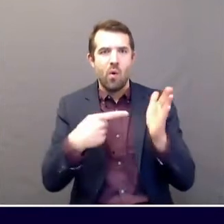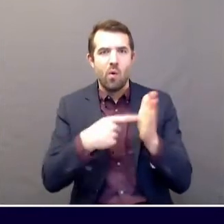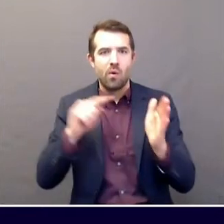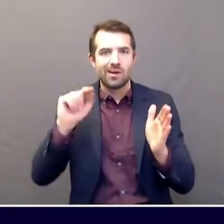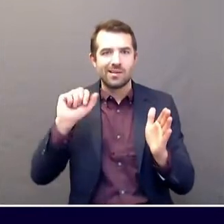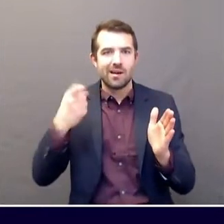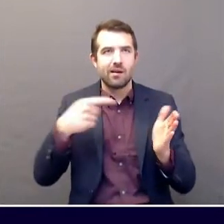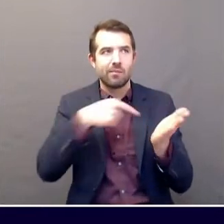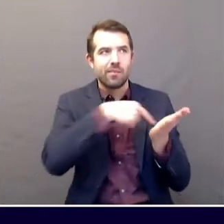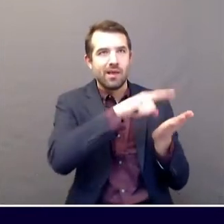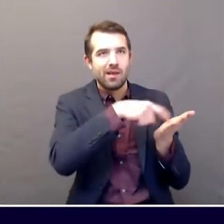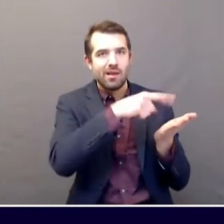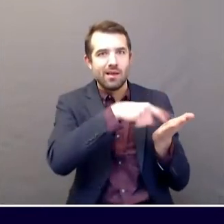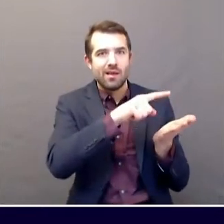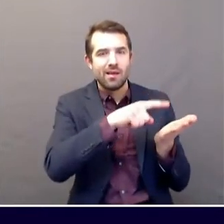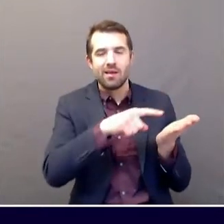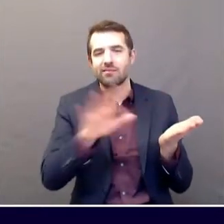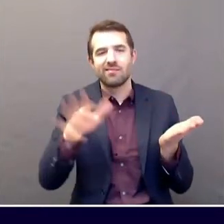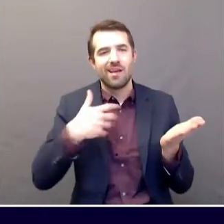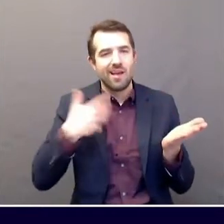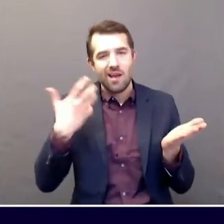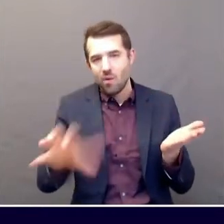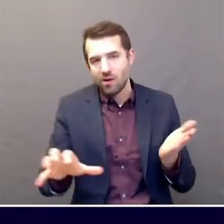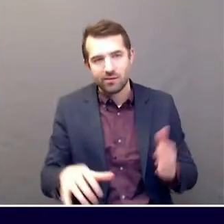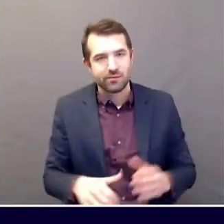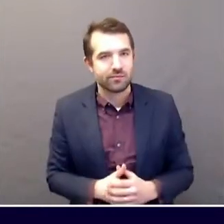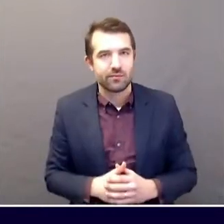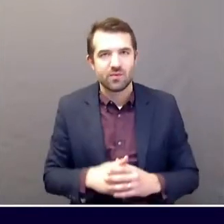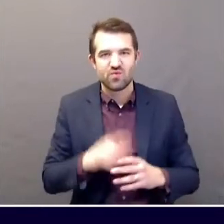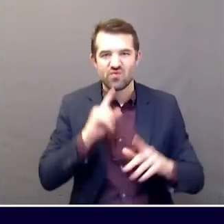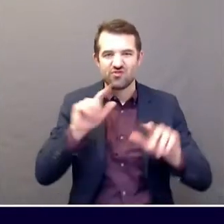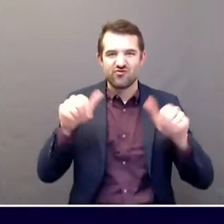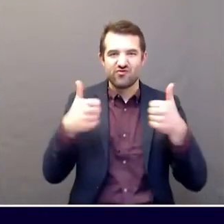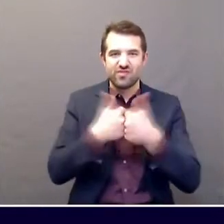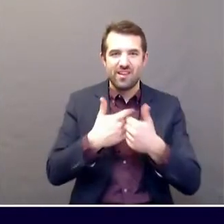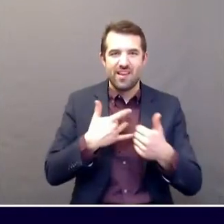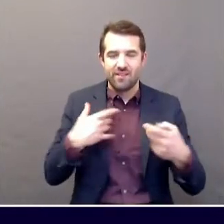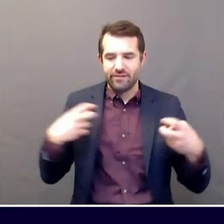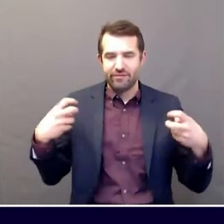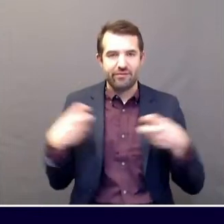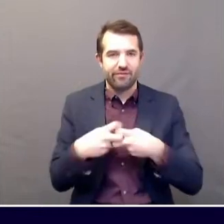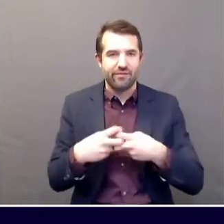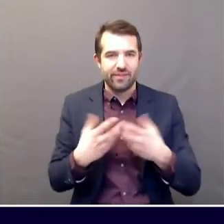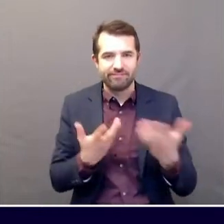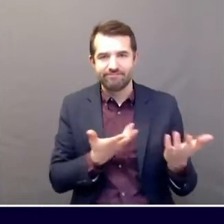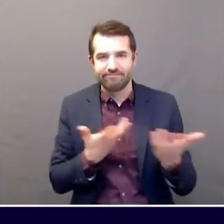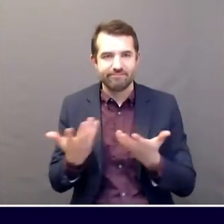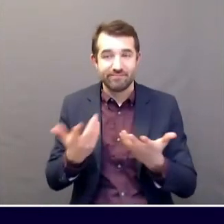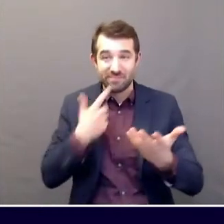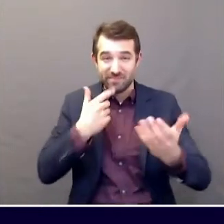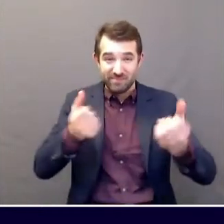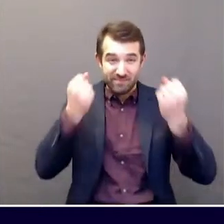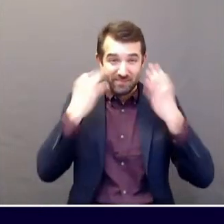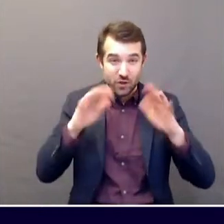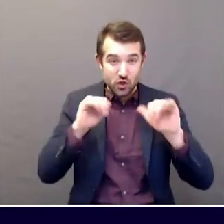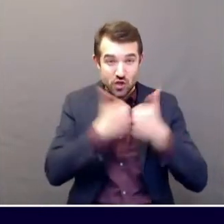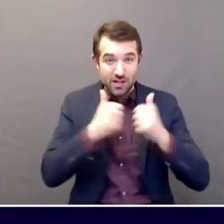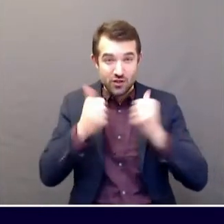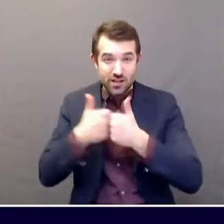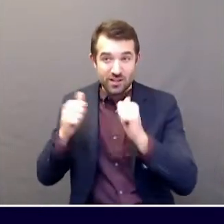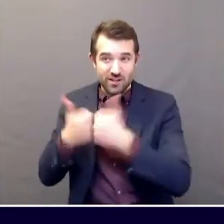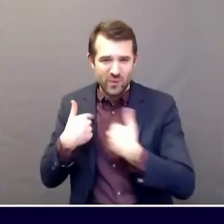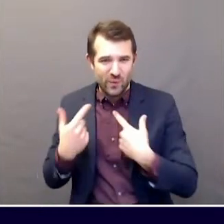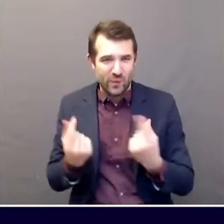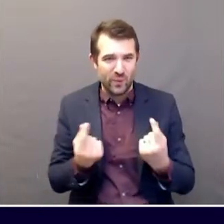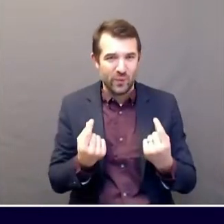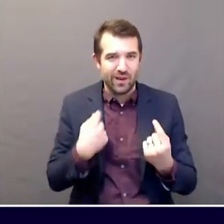that income. So it's a tough issue, but you know, it's like a lot of tough issues where we acknowledge the problem